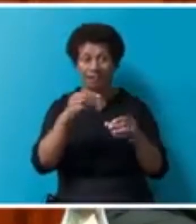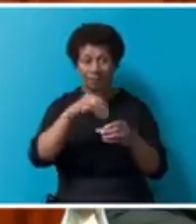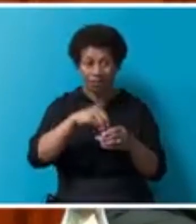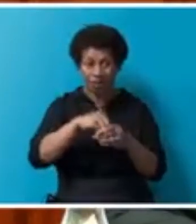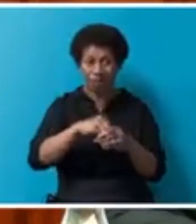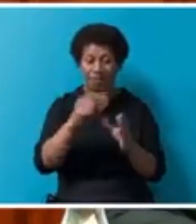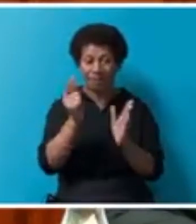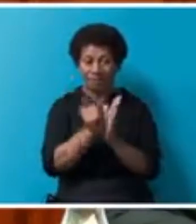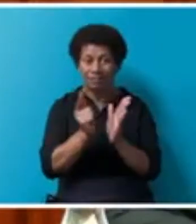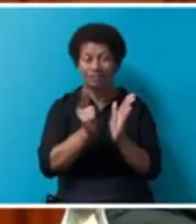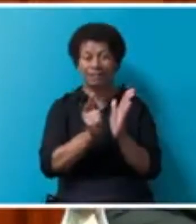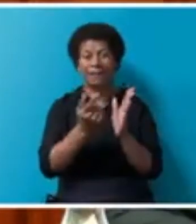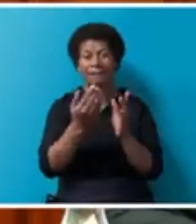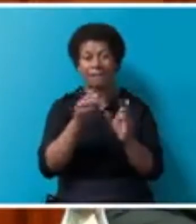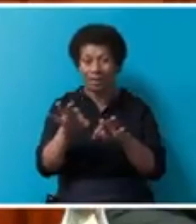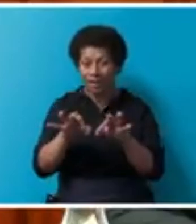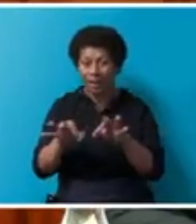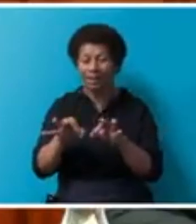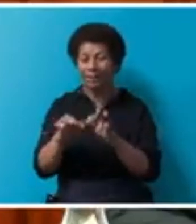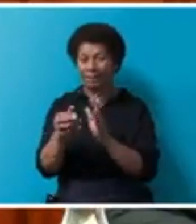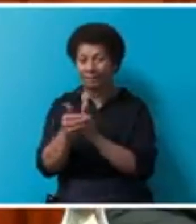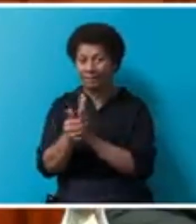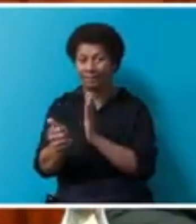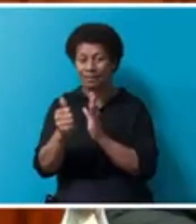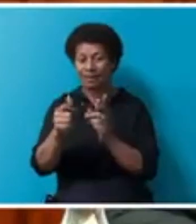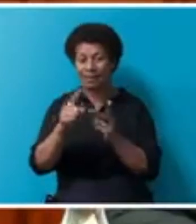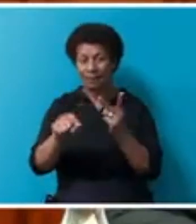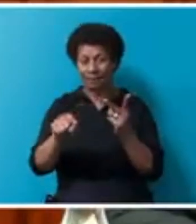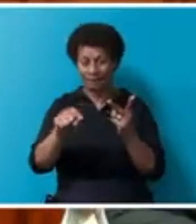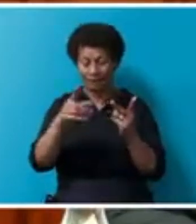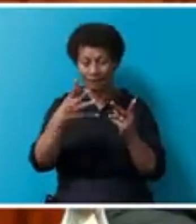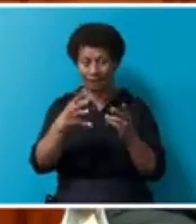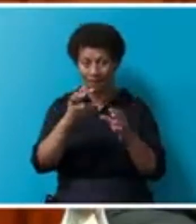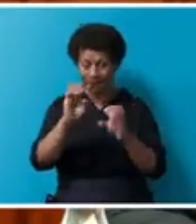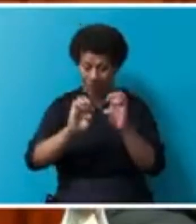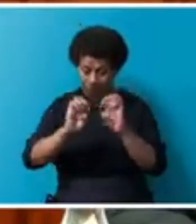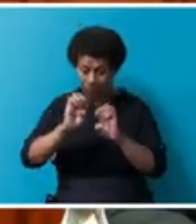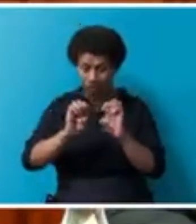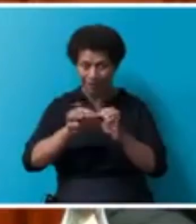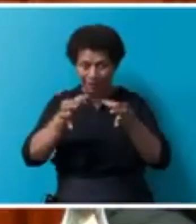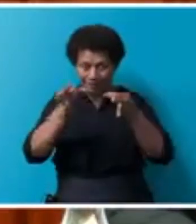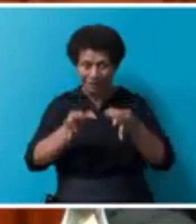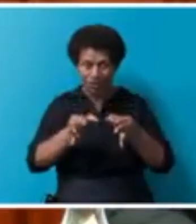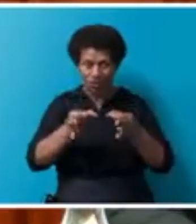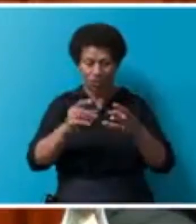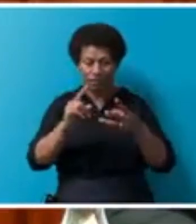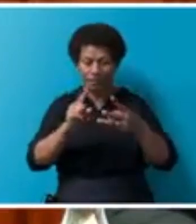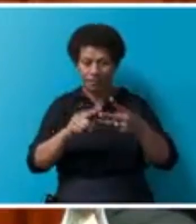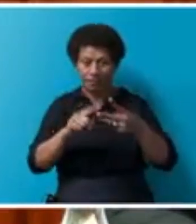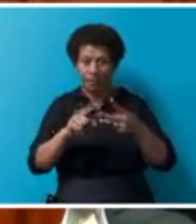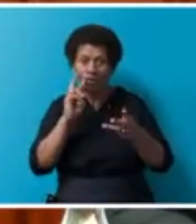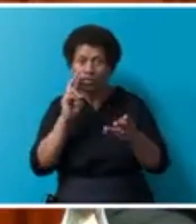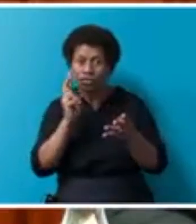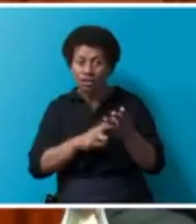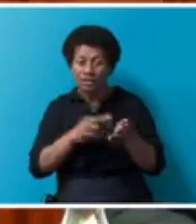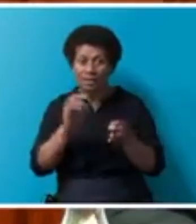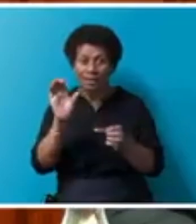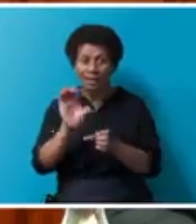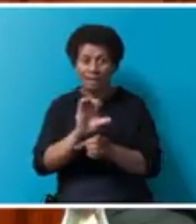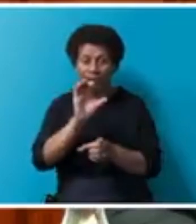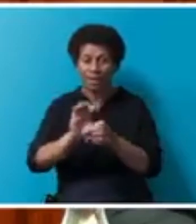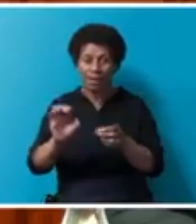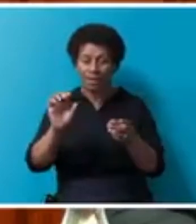legislative planning with an expert, procurement, evaluation, and decision support. On the register of companies, the budget will enable